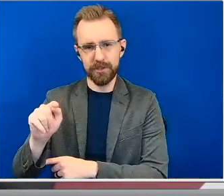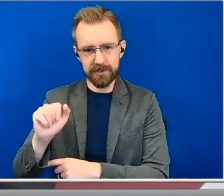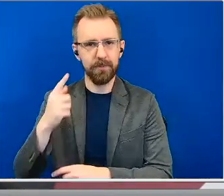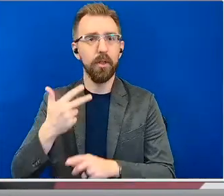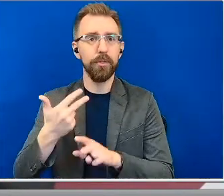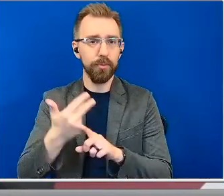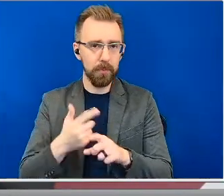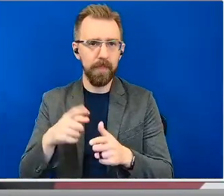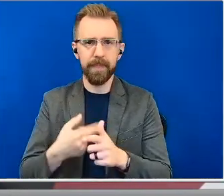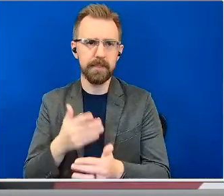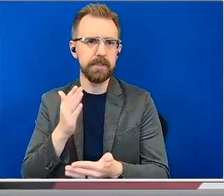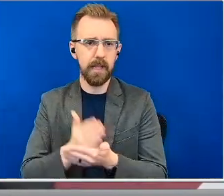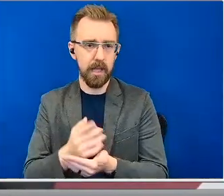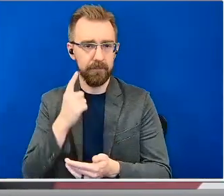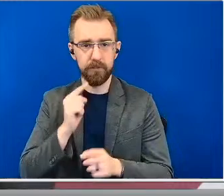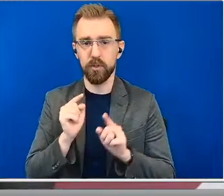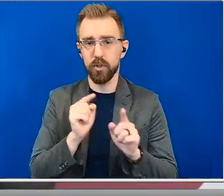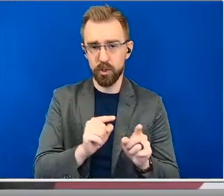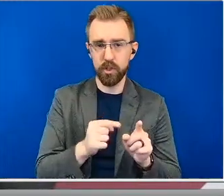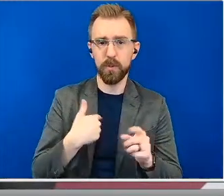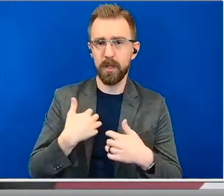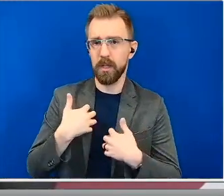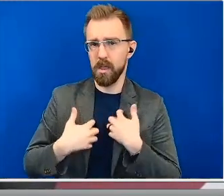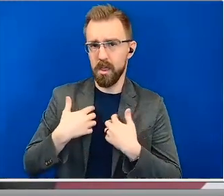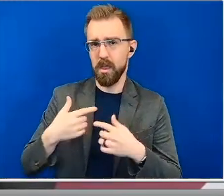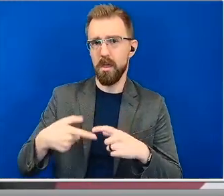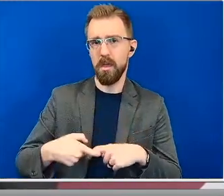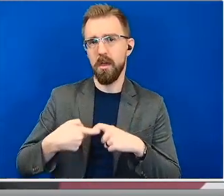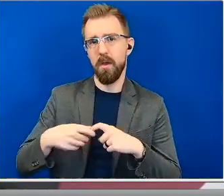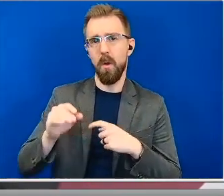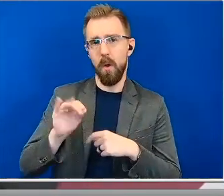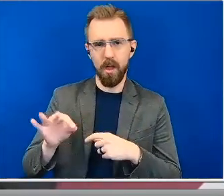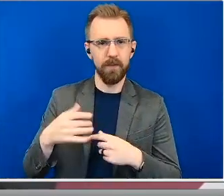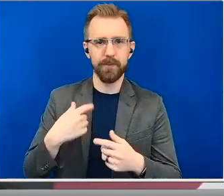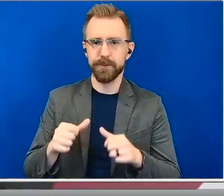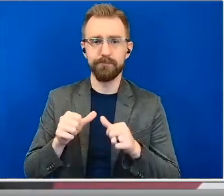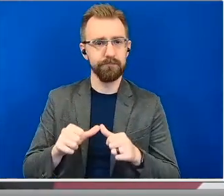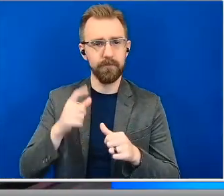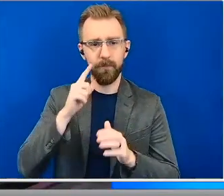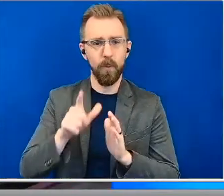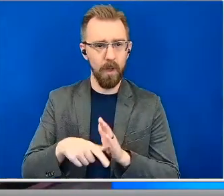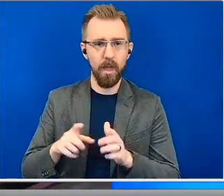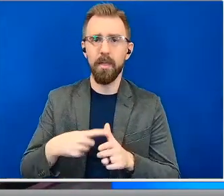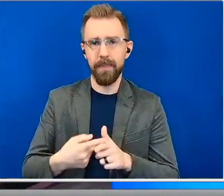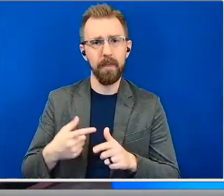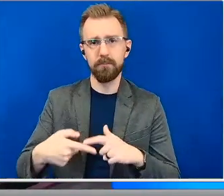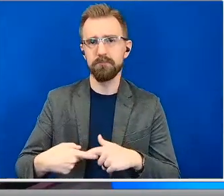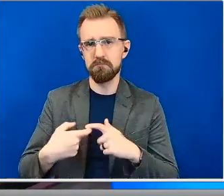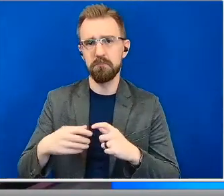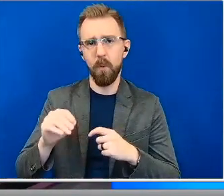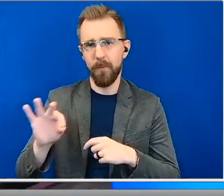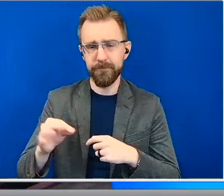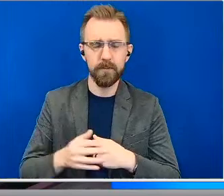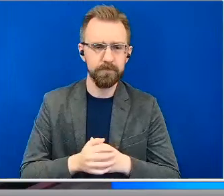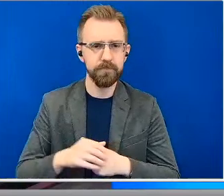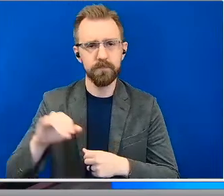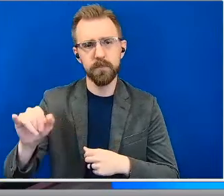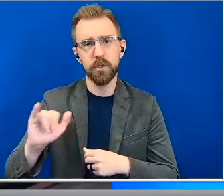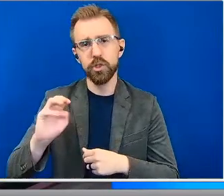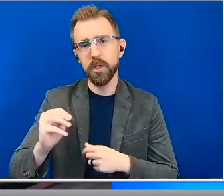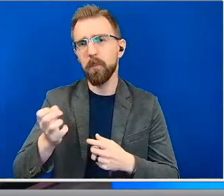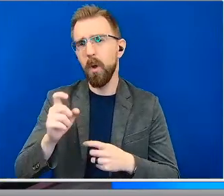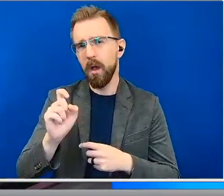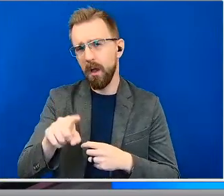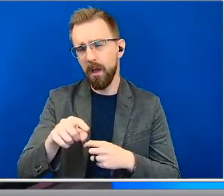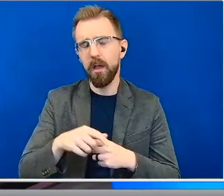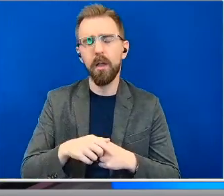a little bit hesitant stopping it, so I just continued it for some time and then we stopped it. Jim has a question. Jim wants to know, would the